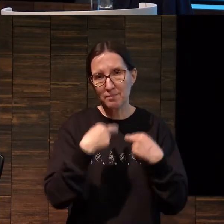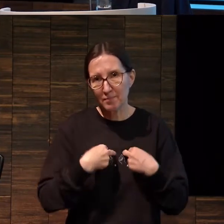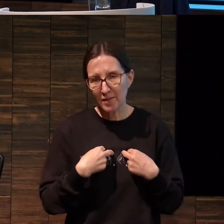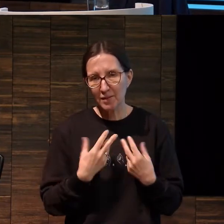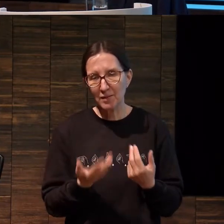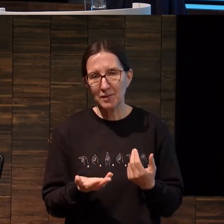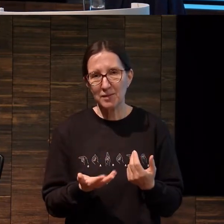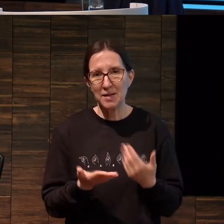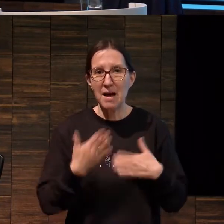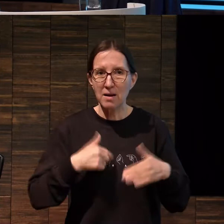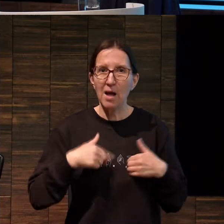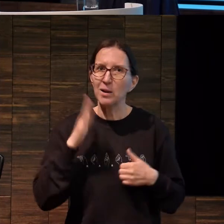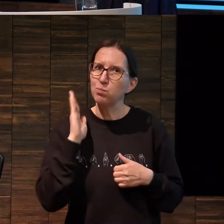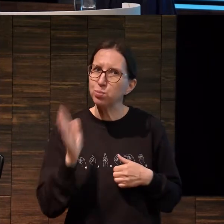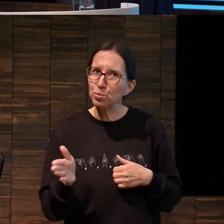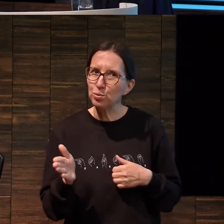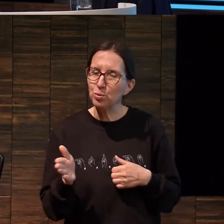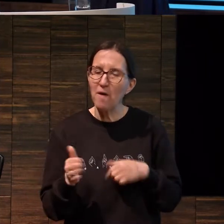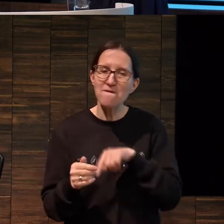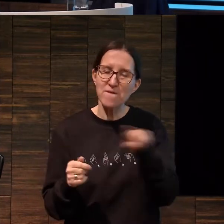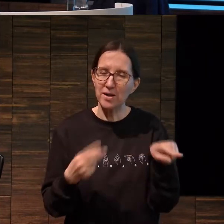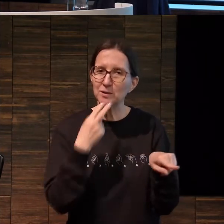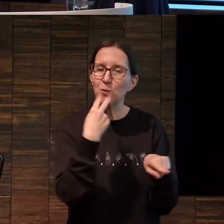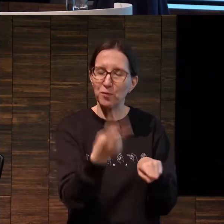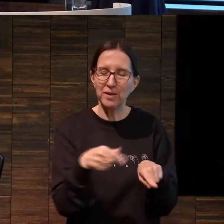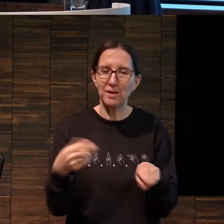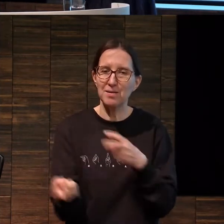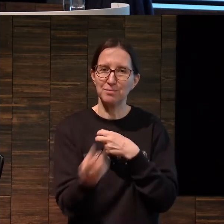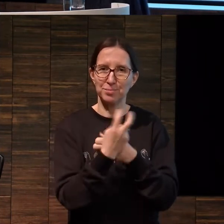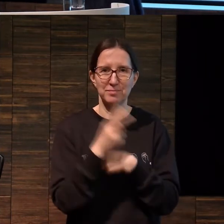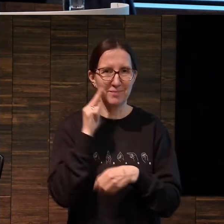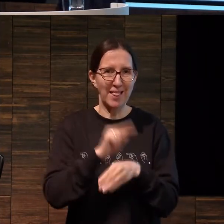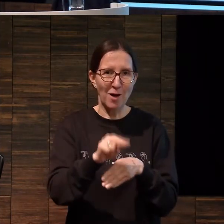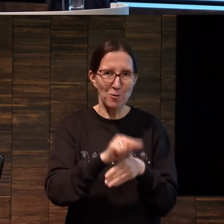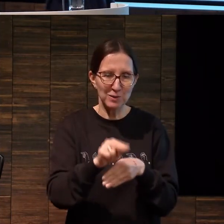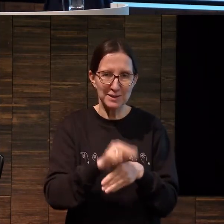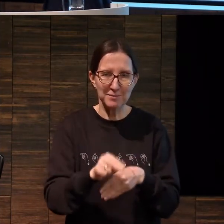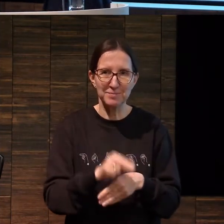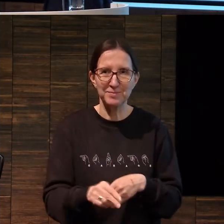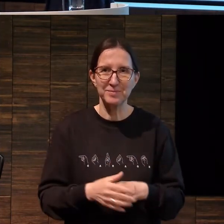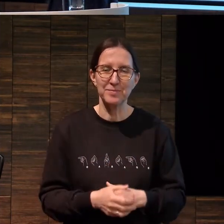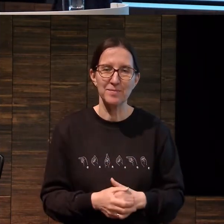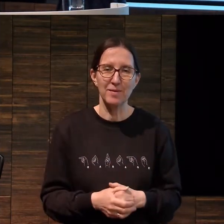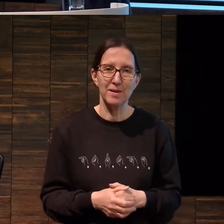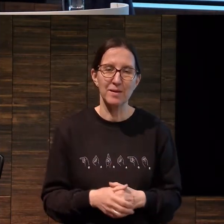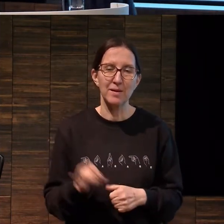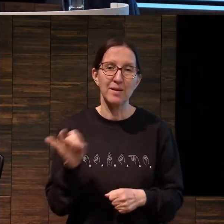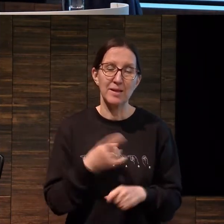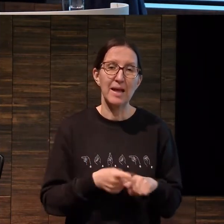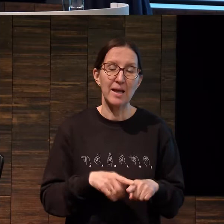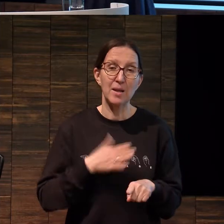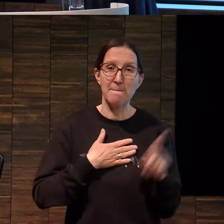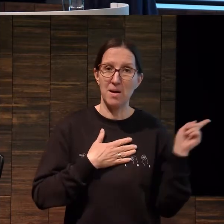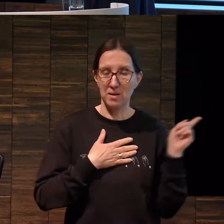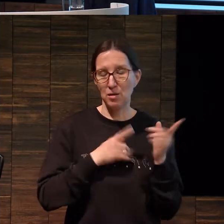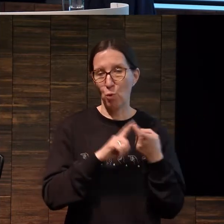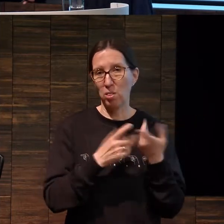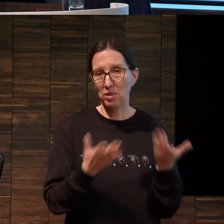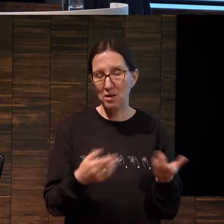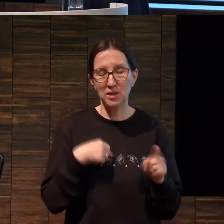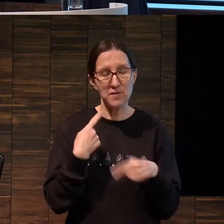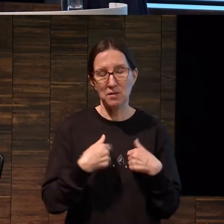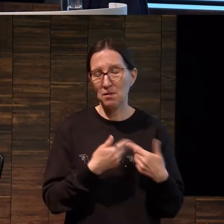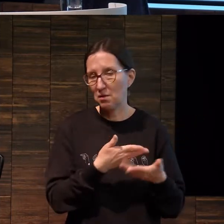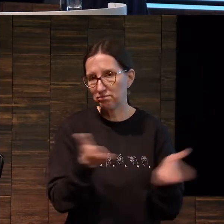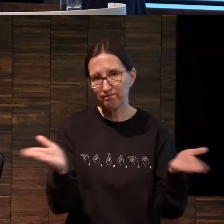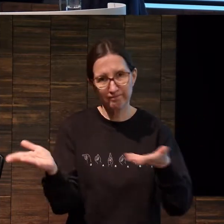topic, I will be very happy to see you at our course. We're offering a course on that. These are